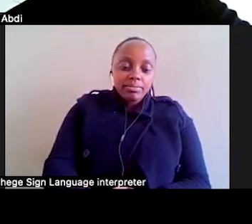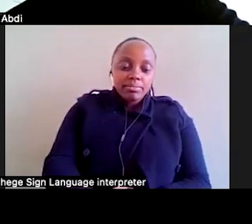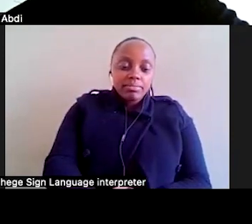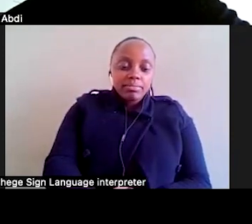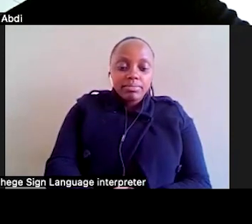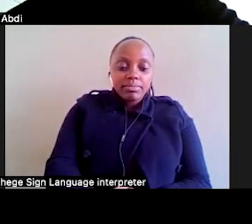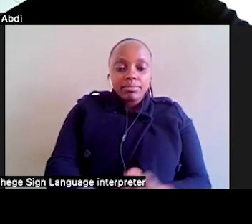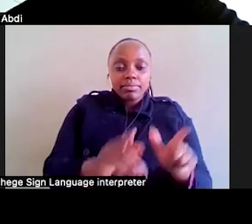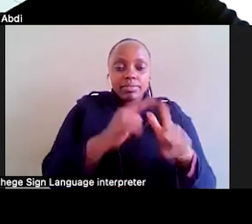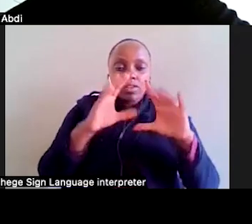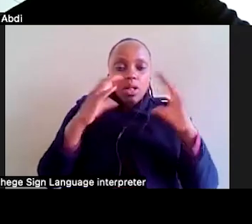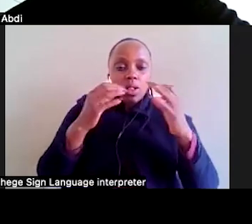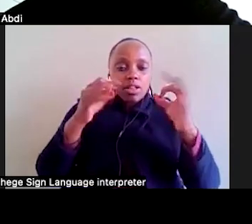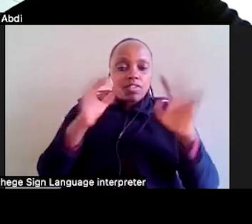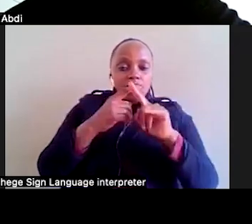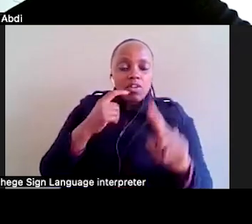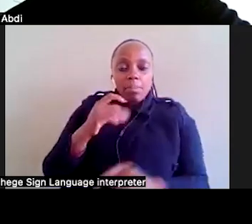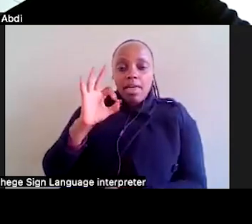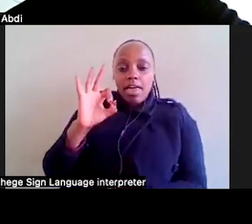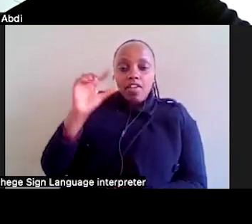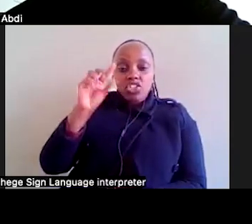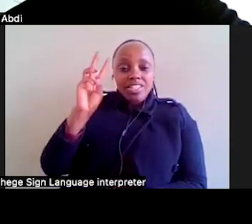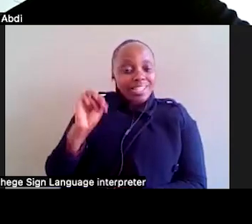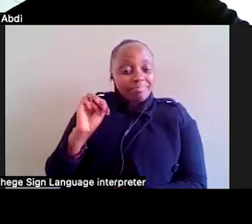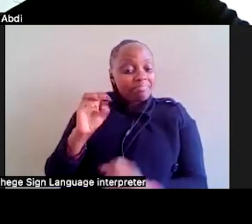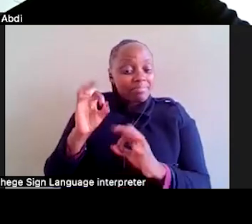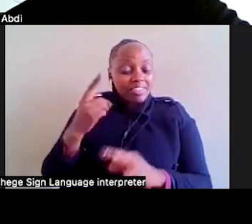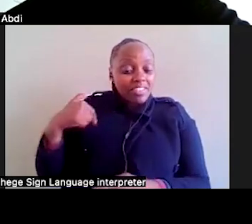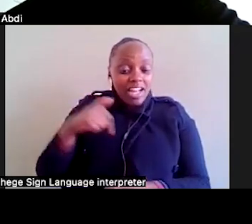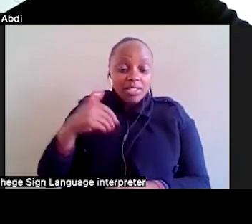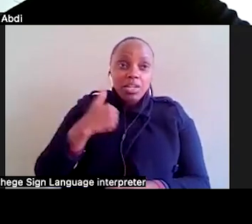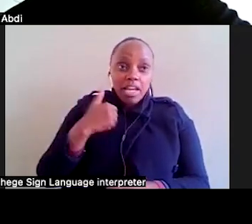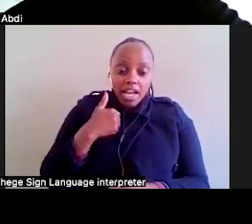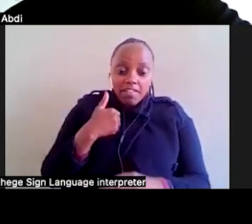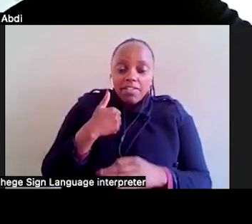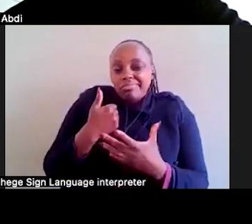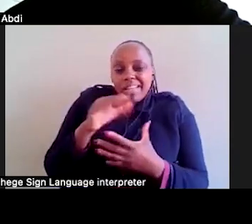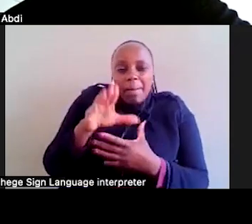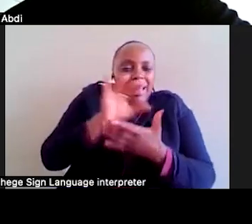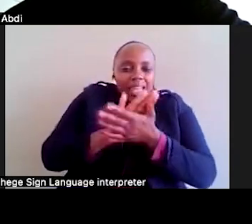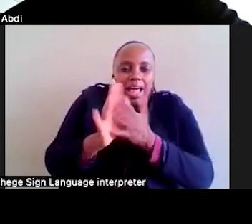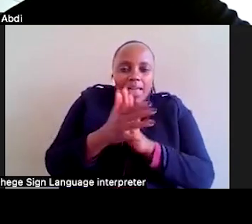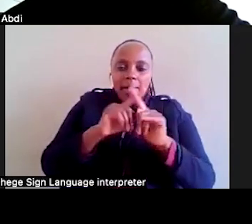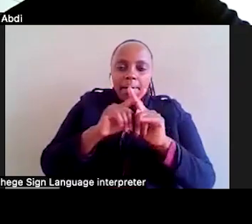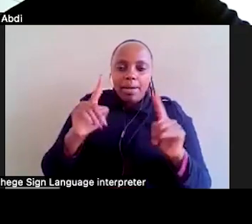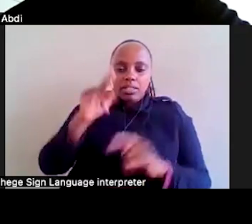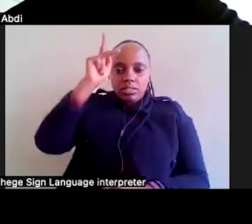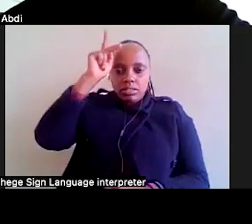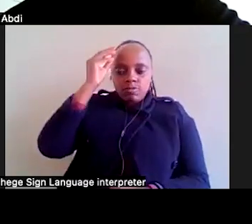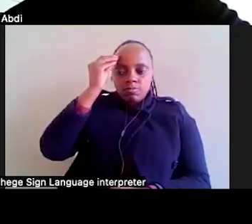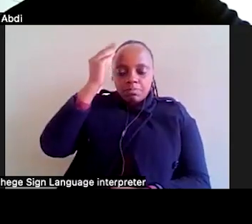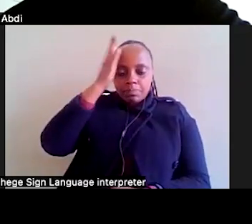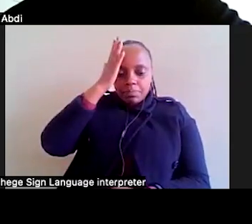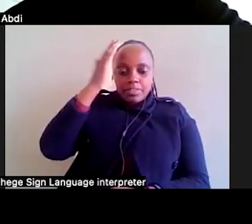world free from FGM. If we take out nothing from here, let that keep ringing in